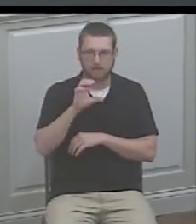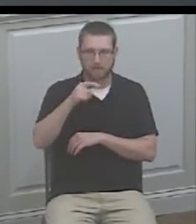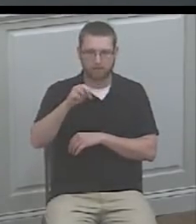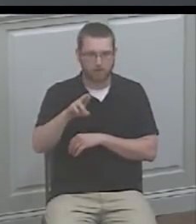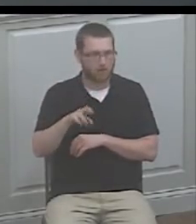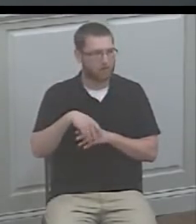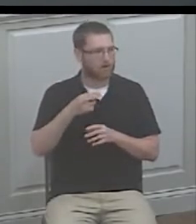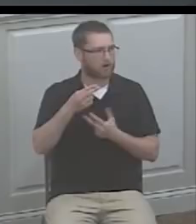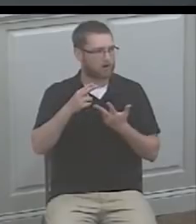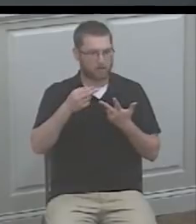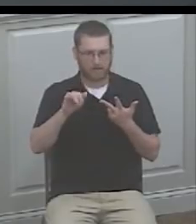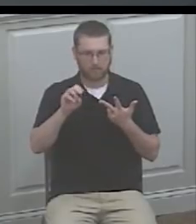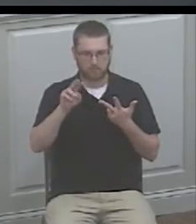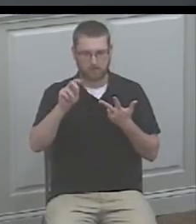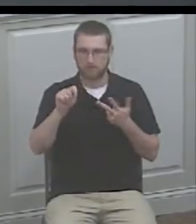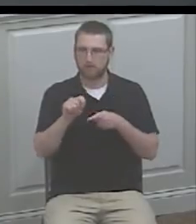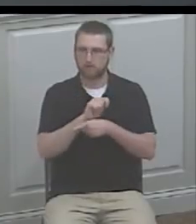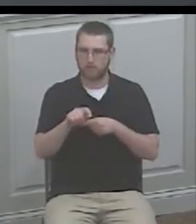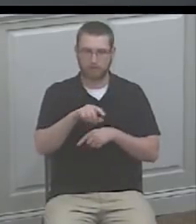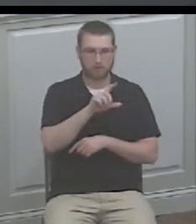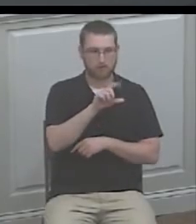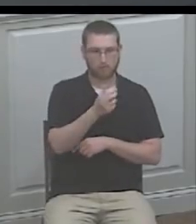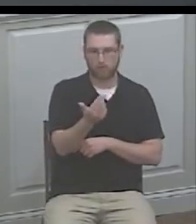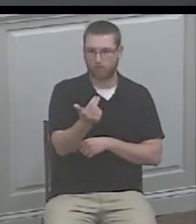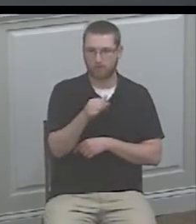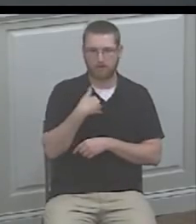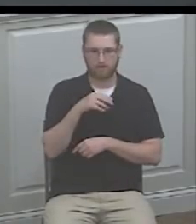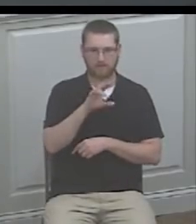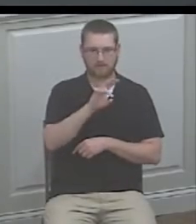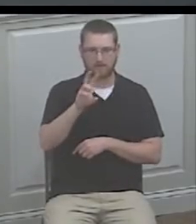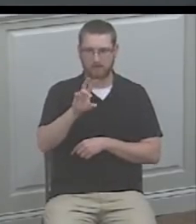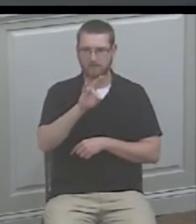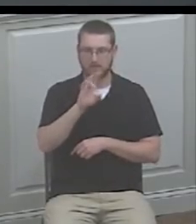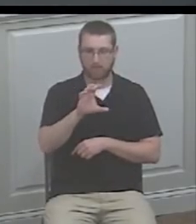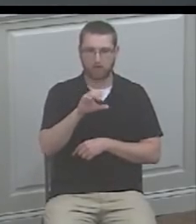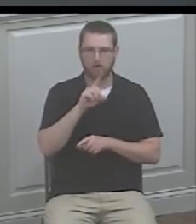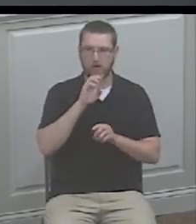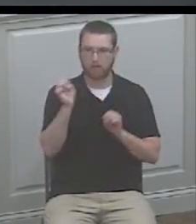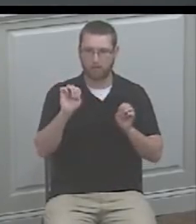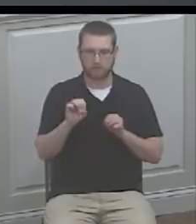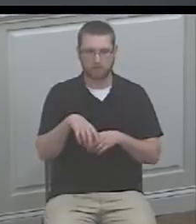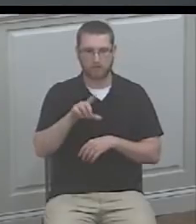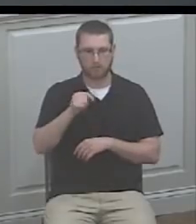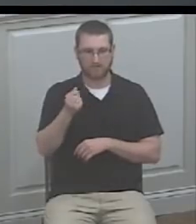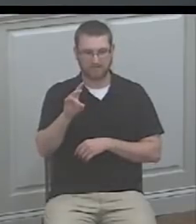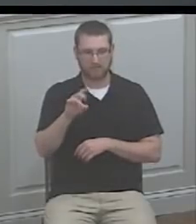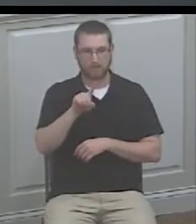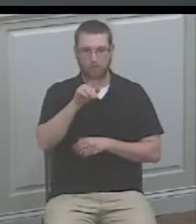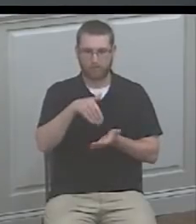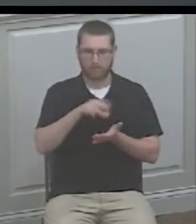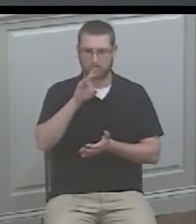training. In 2013, we responded to 776 emergencies. 2017, we responded to